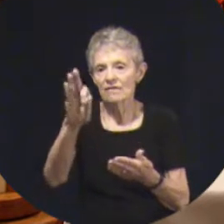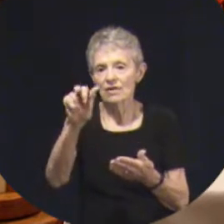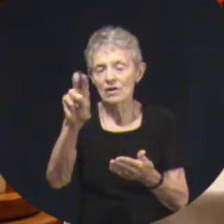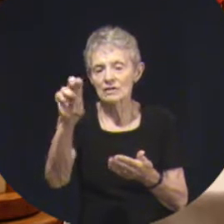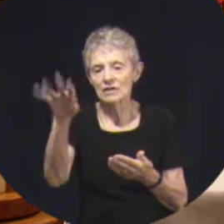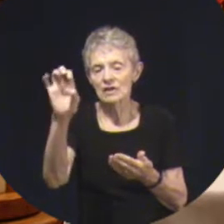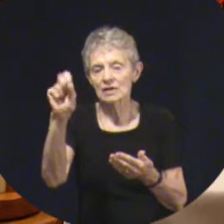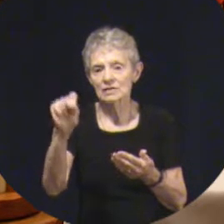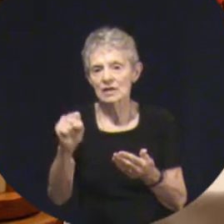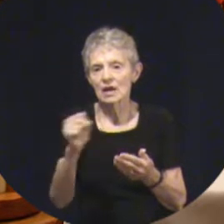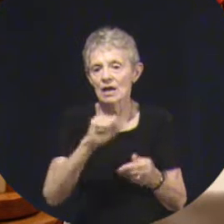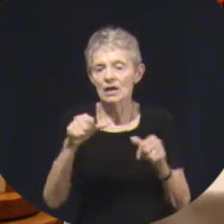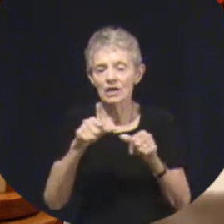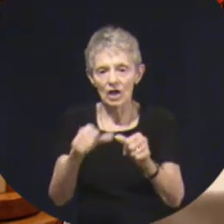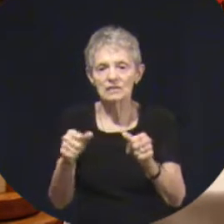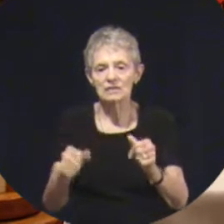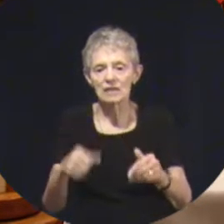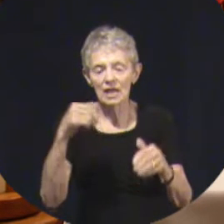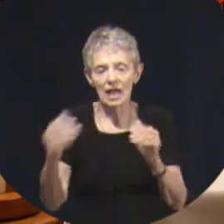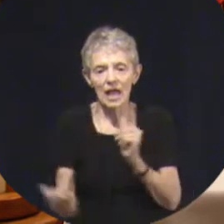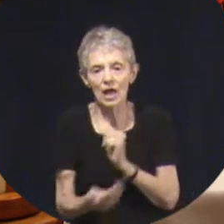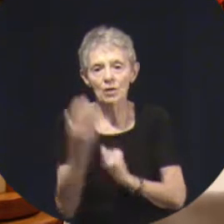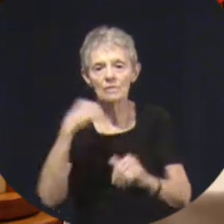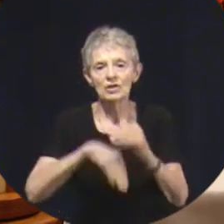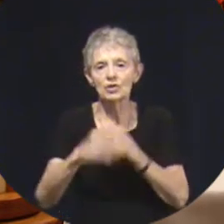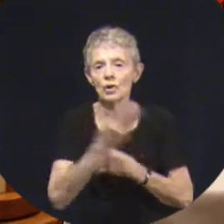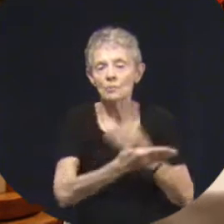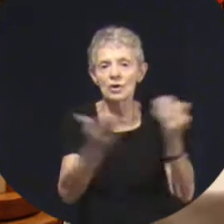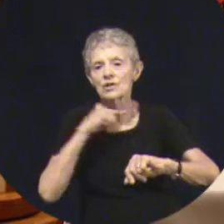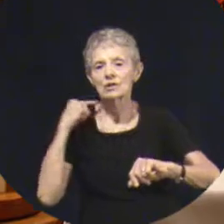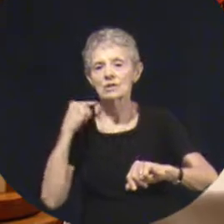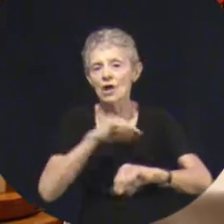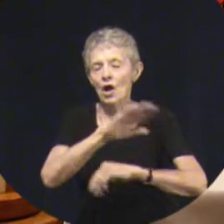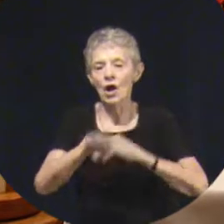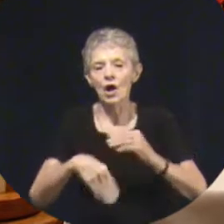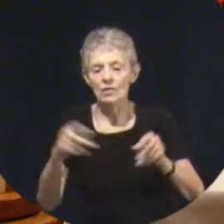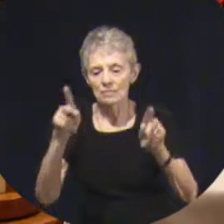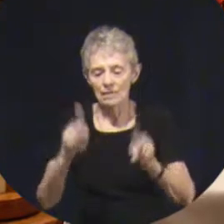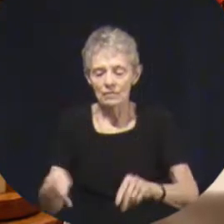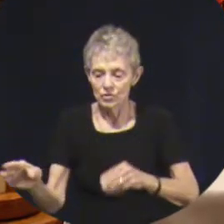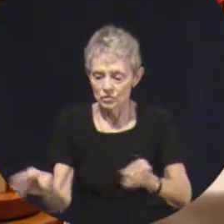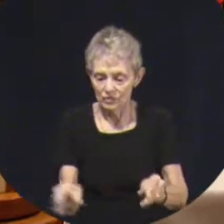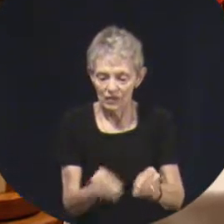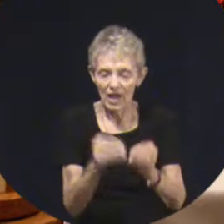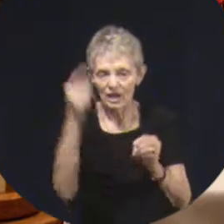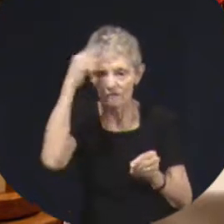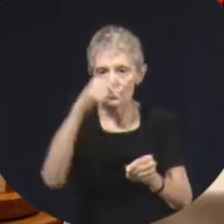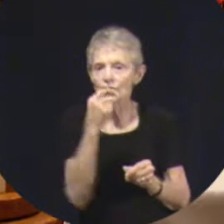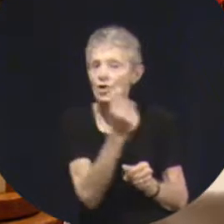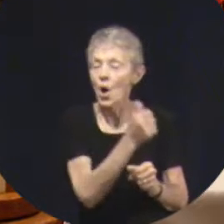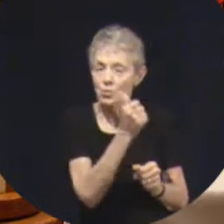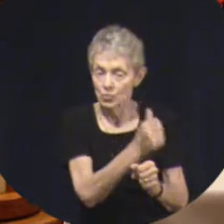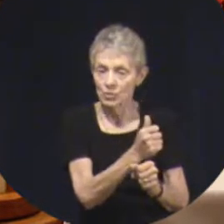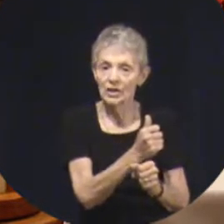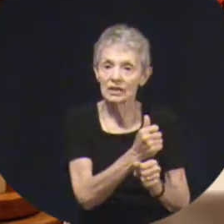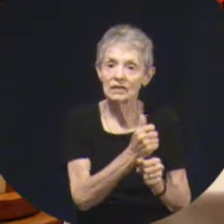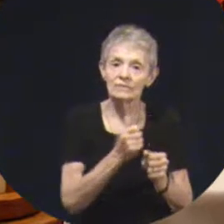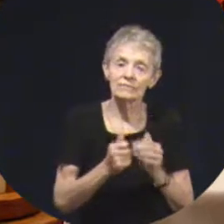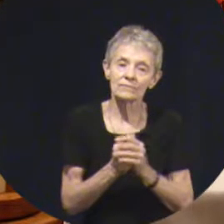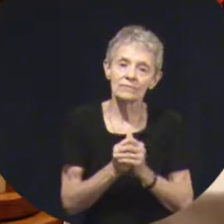with your elect, especially with the most blessed Virgin Mary, Mother of God, with blessed Joseph, her spouse, with your blessed apostles and glorious